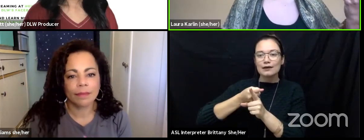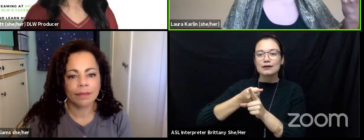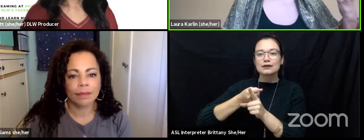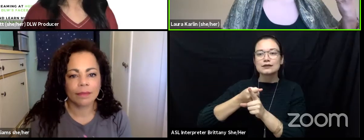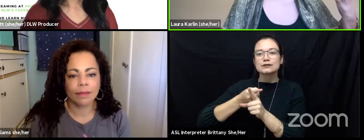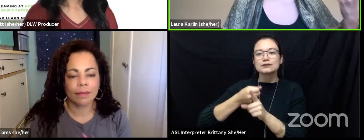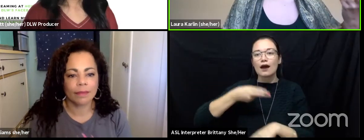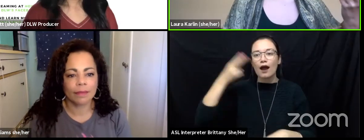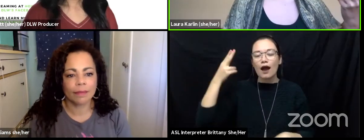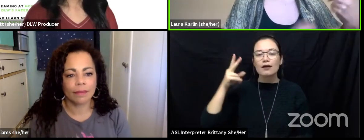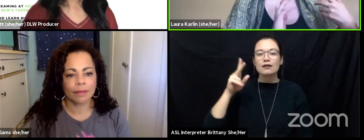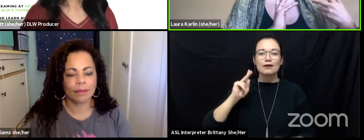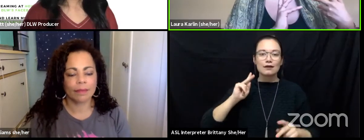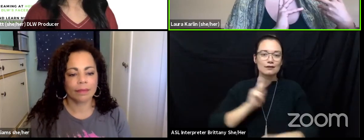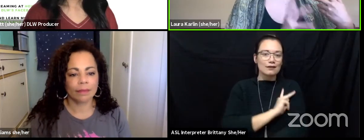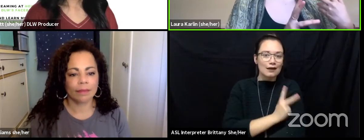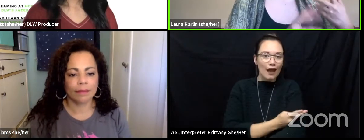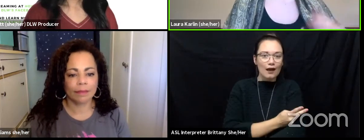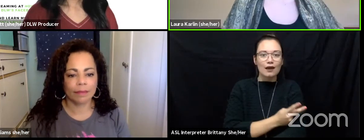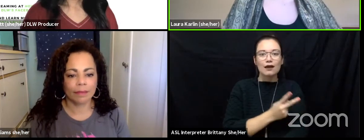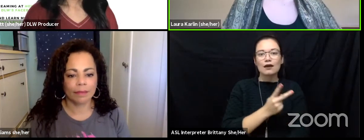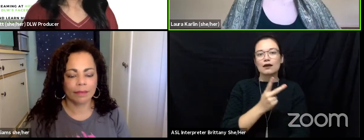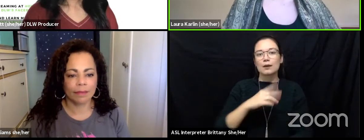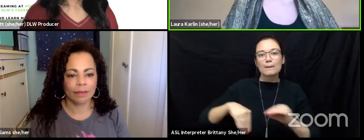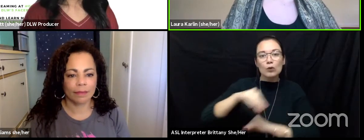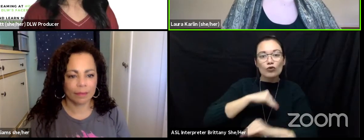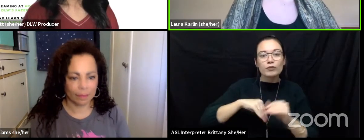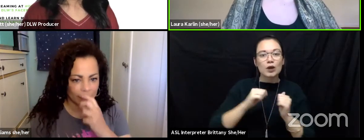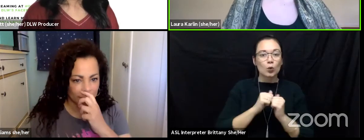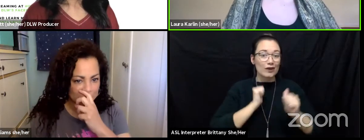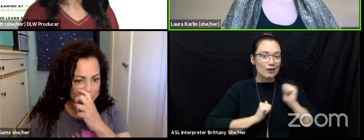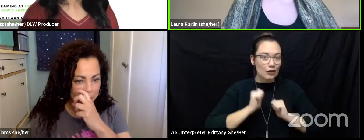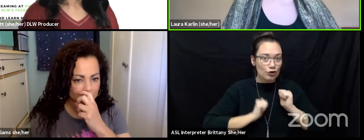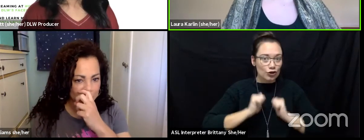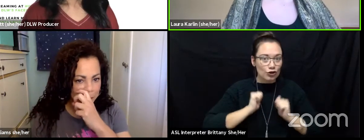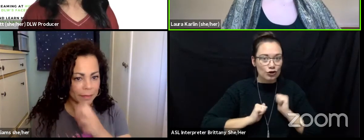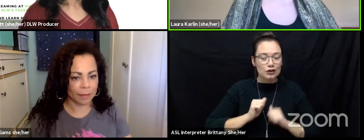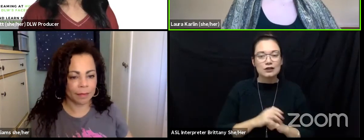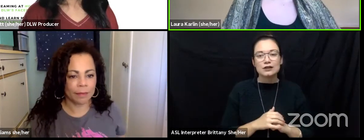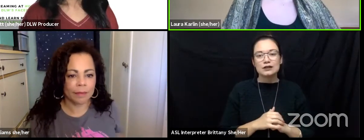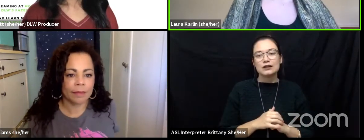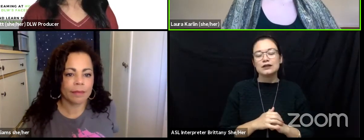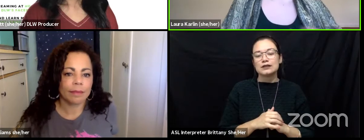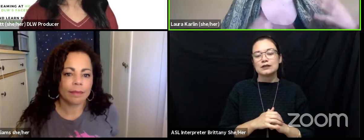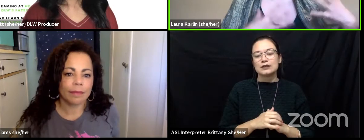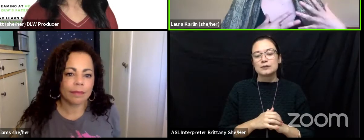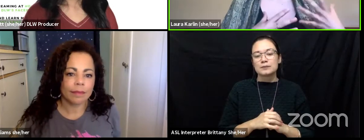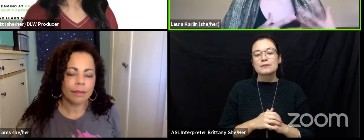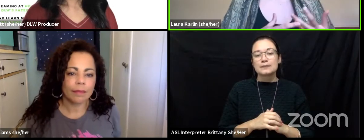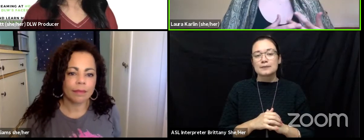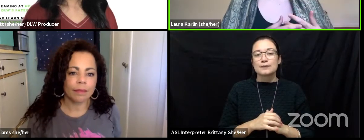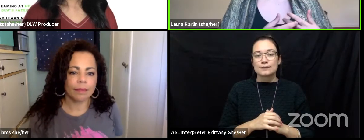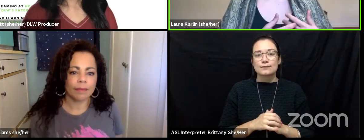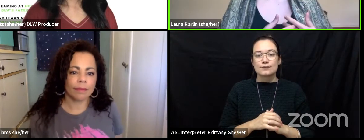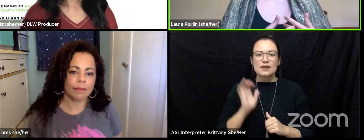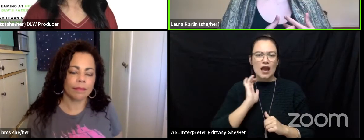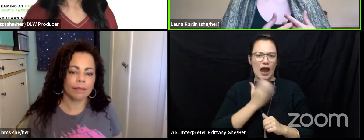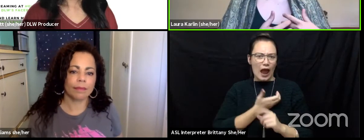highly kinetic movement with theatricality. And we, at the core of our